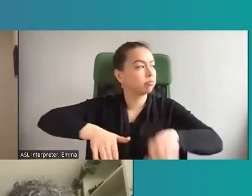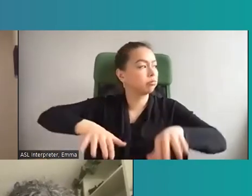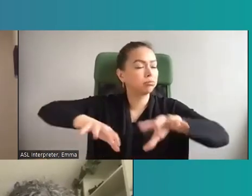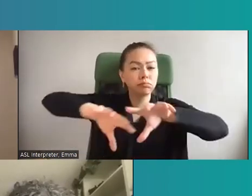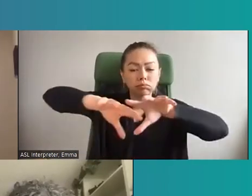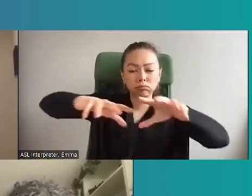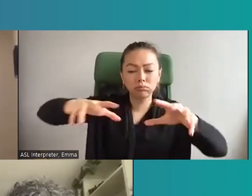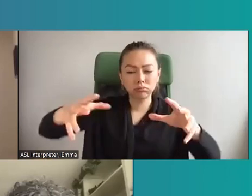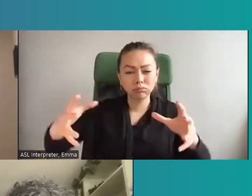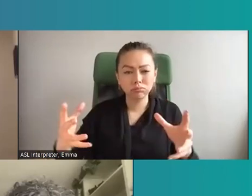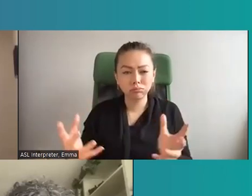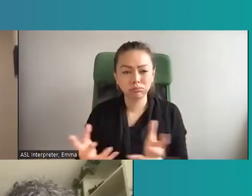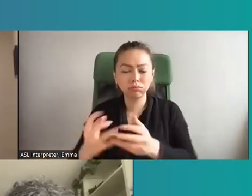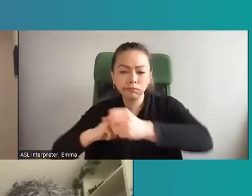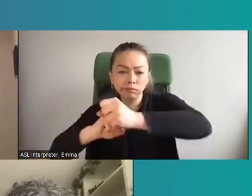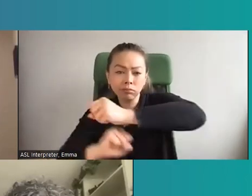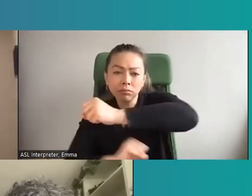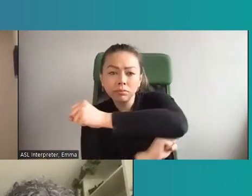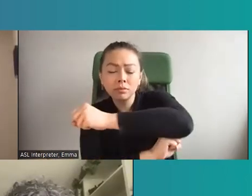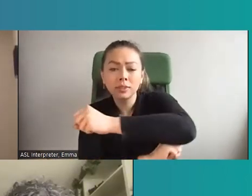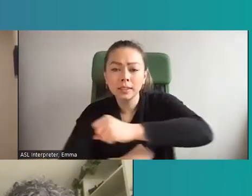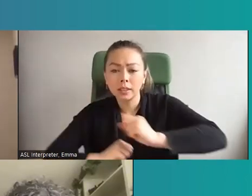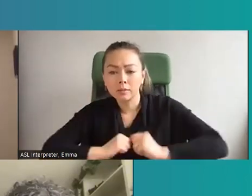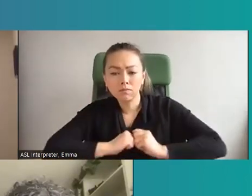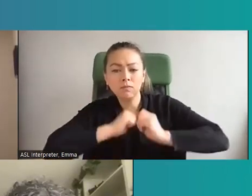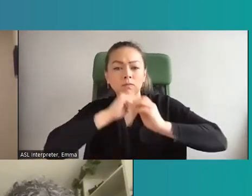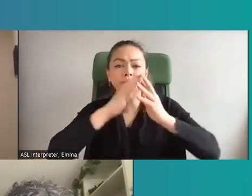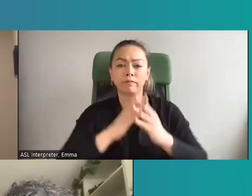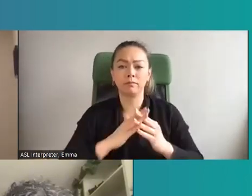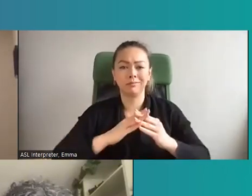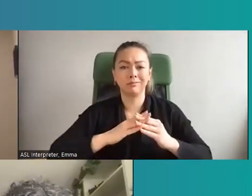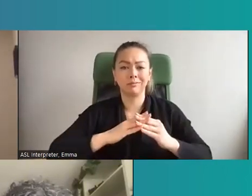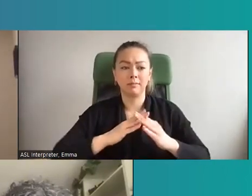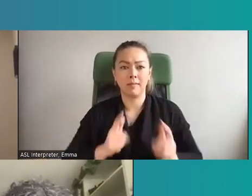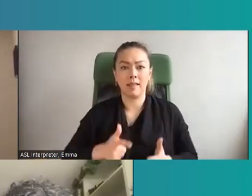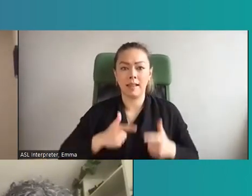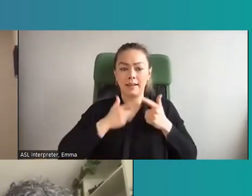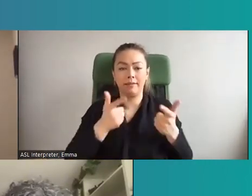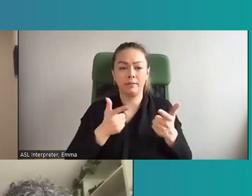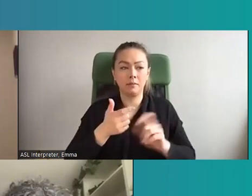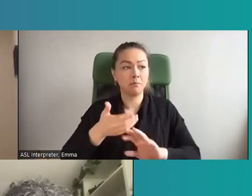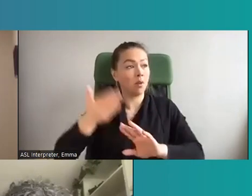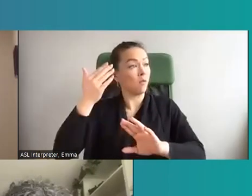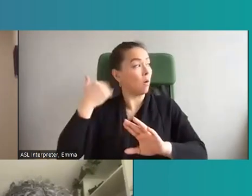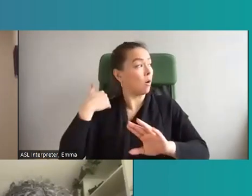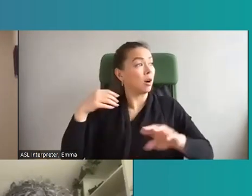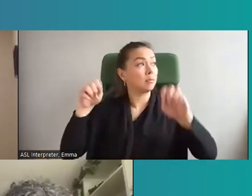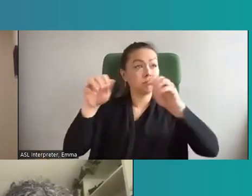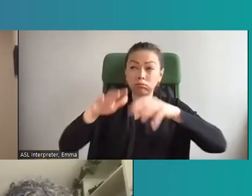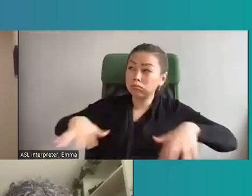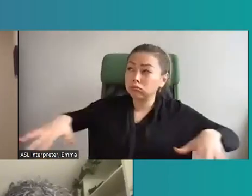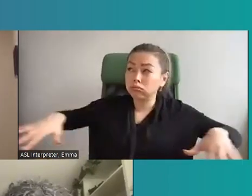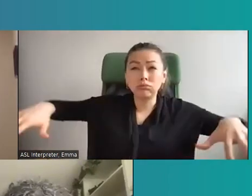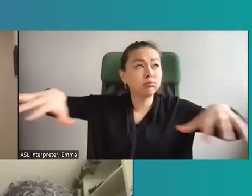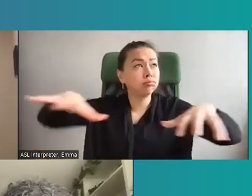the first beginning of life. At one point, there was no land, and the turtle came up and